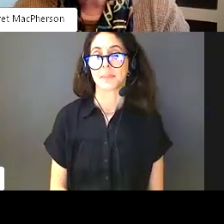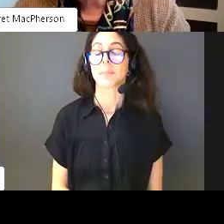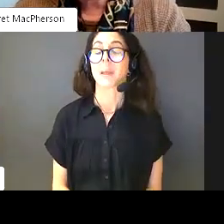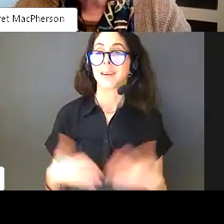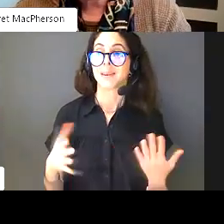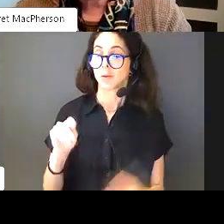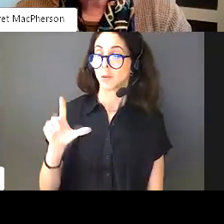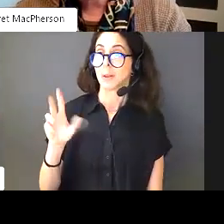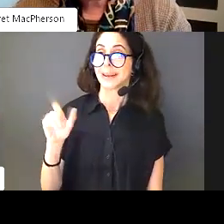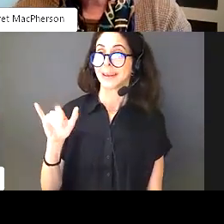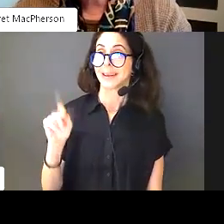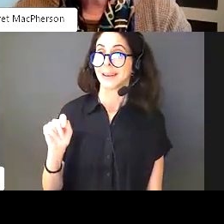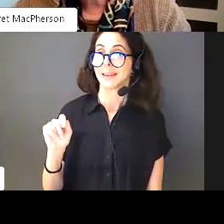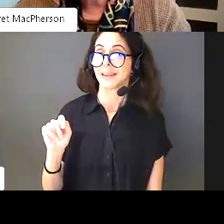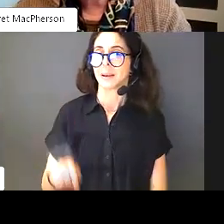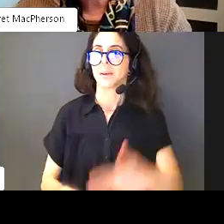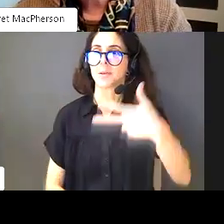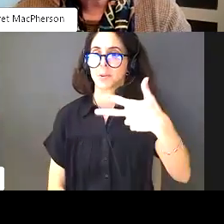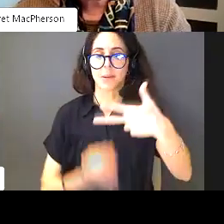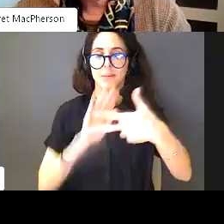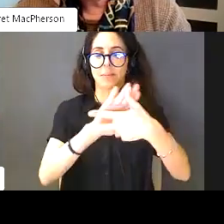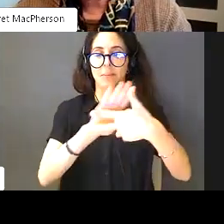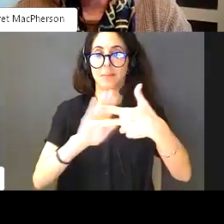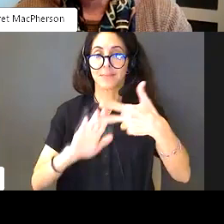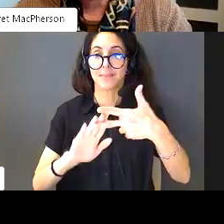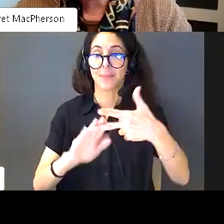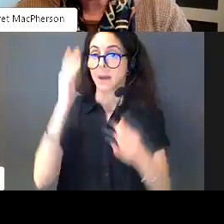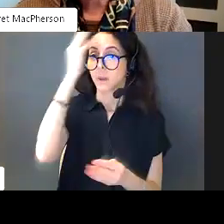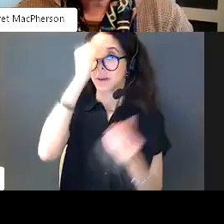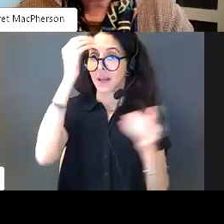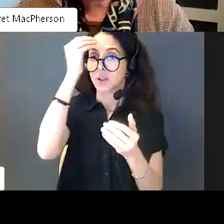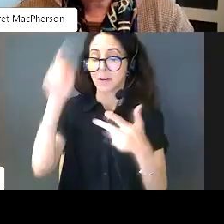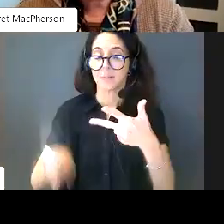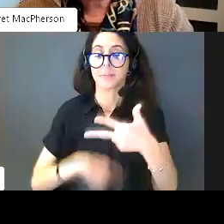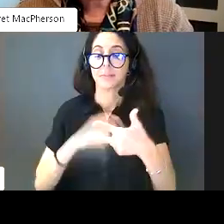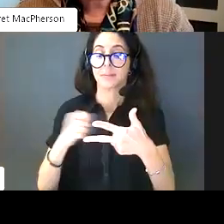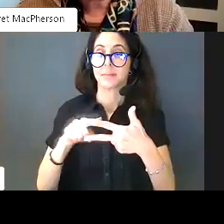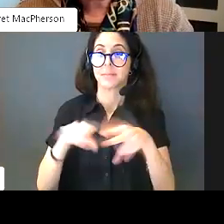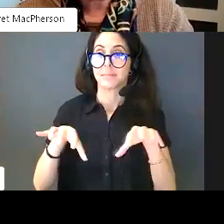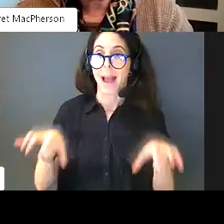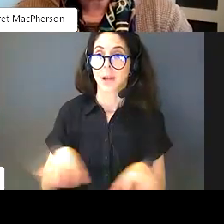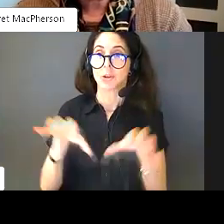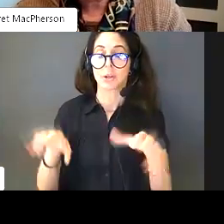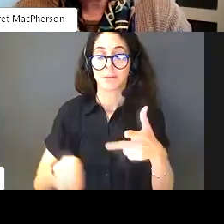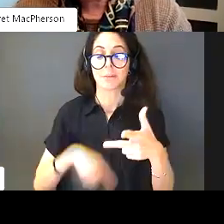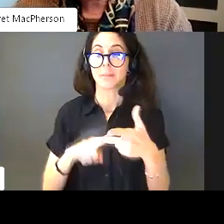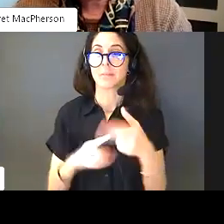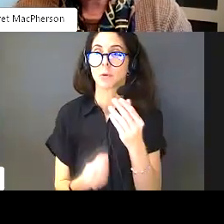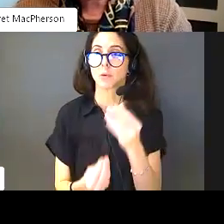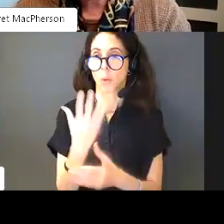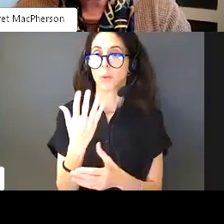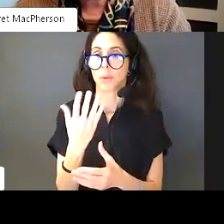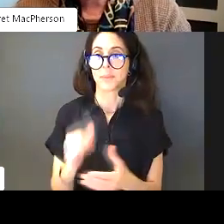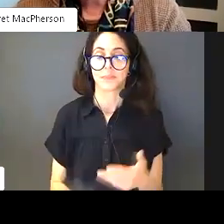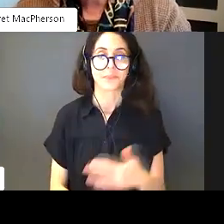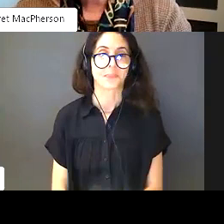toolkit into 3 sections. The first is reflection, the second is action, and the third is about growth. When